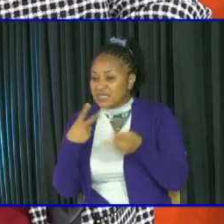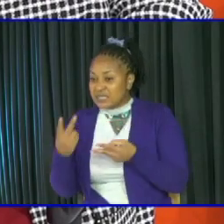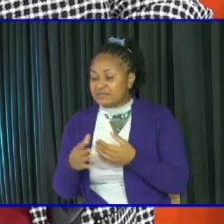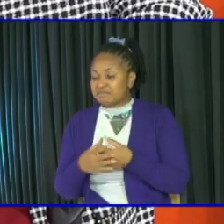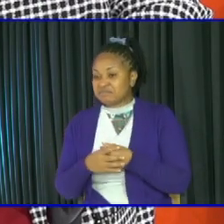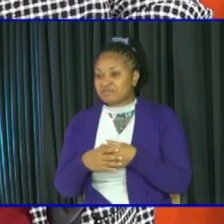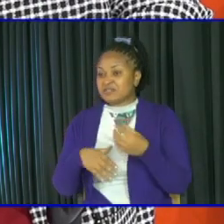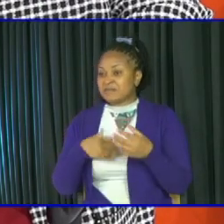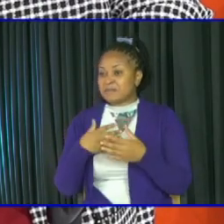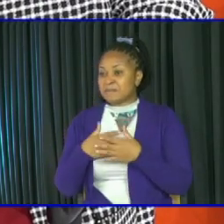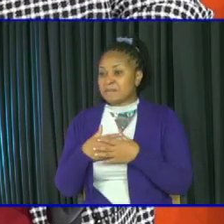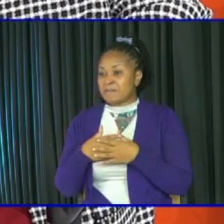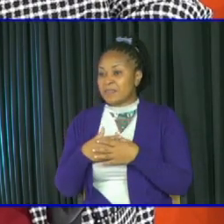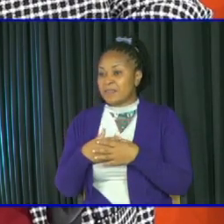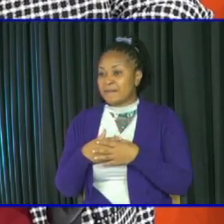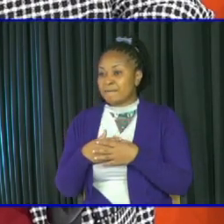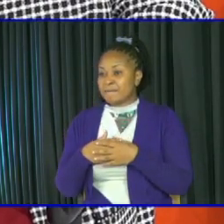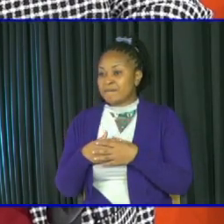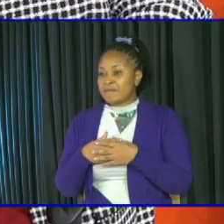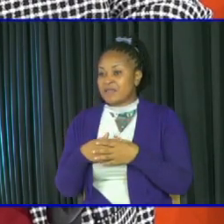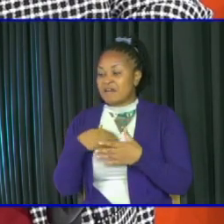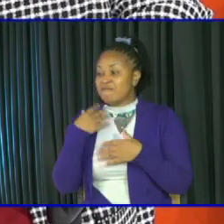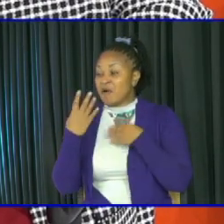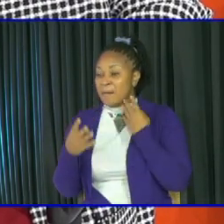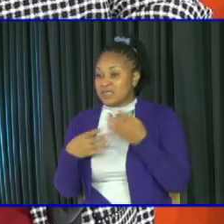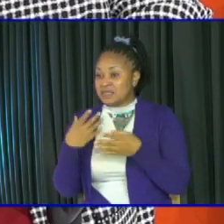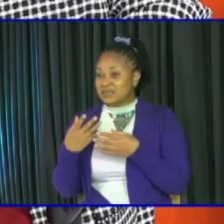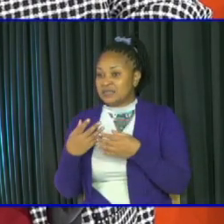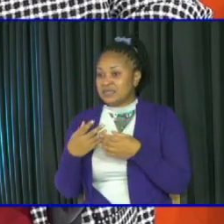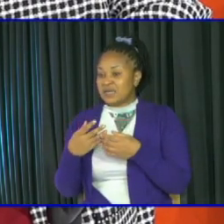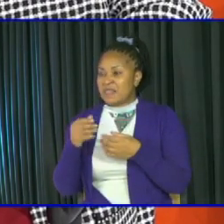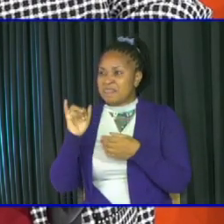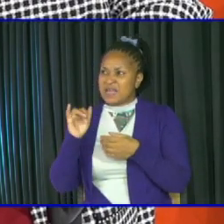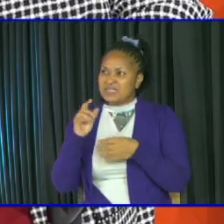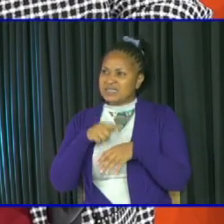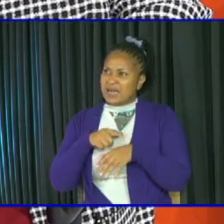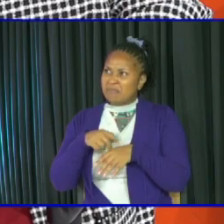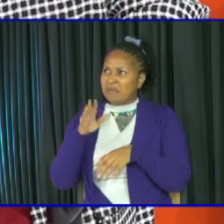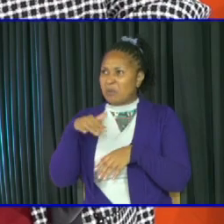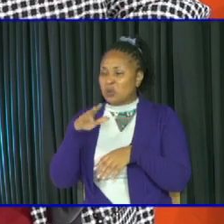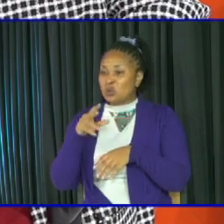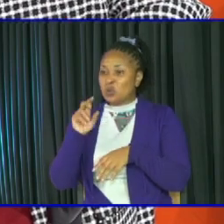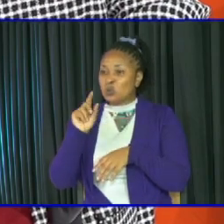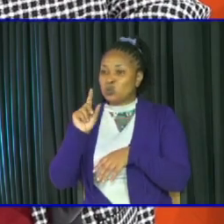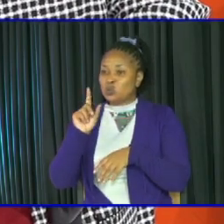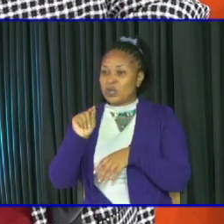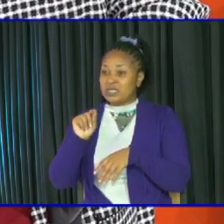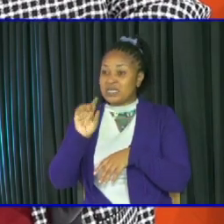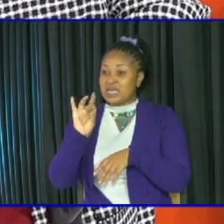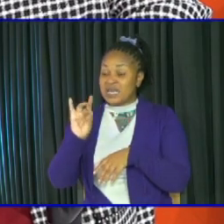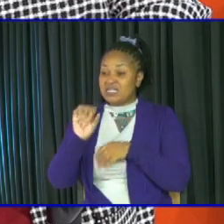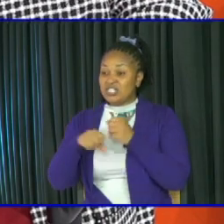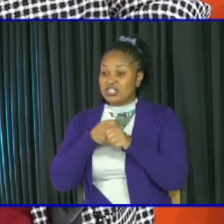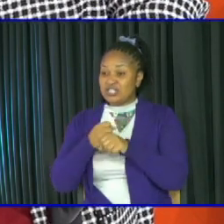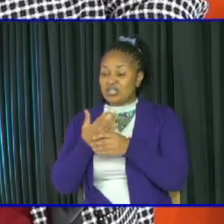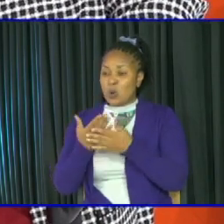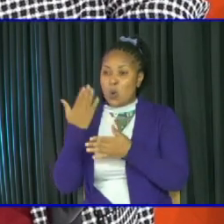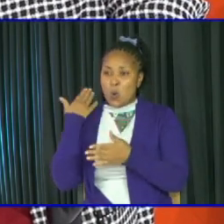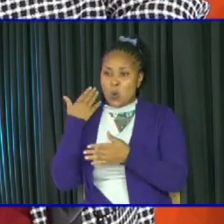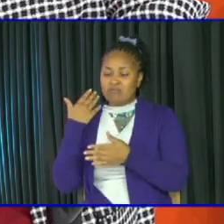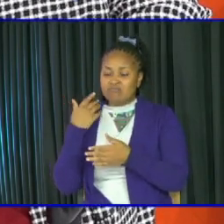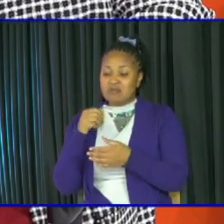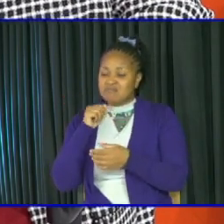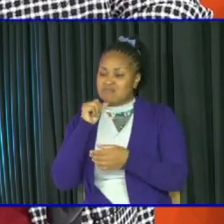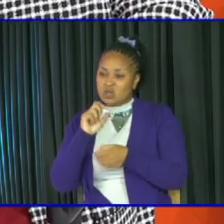was telling you about the 10 years. I'm going 28 years now since the operation. I've not had to change anything, but it